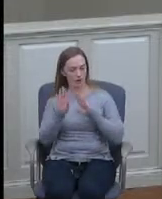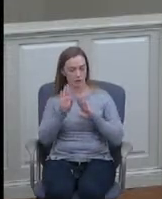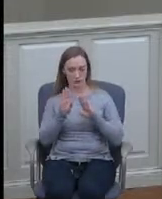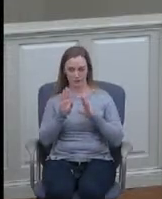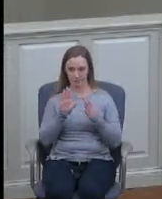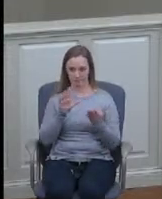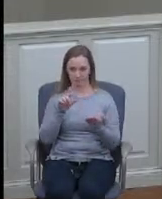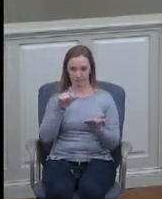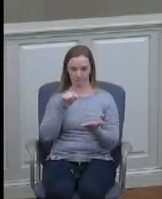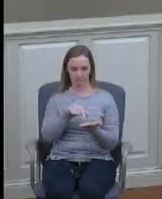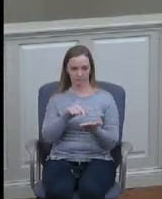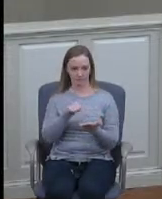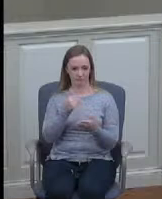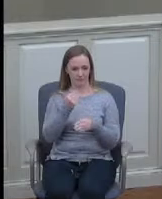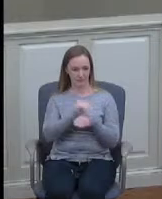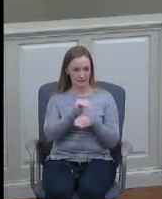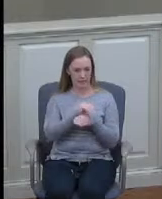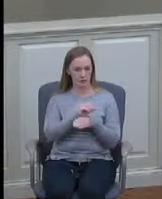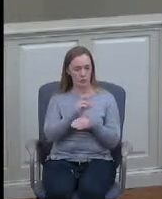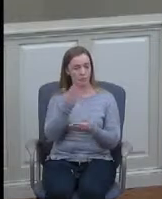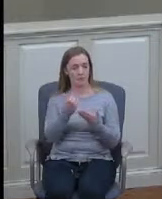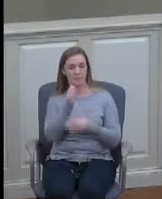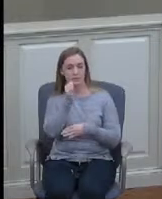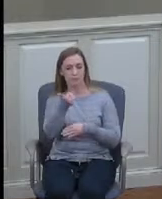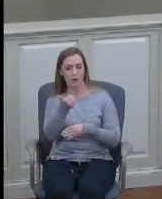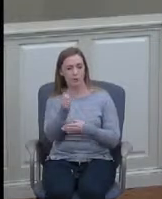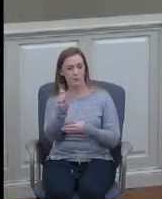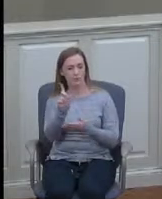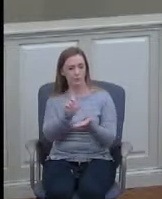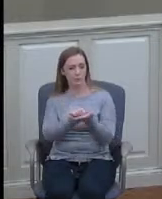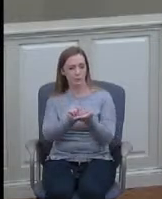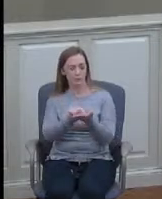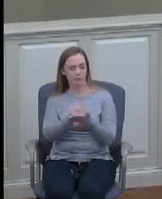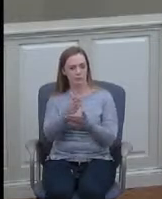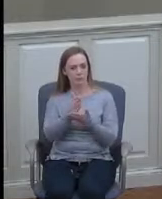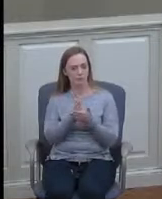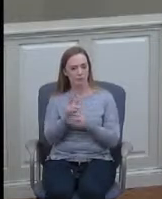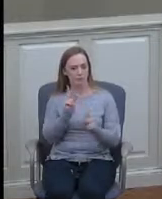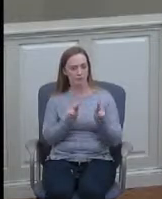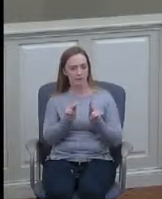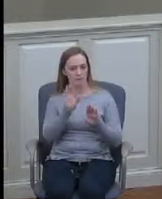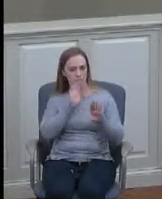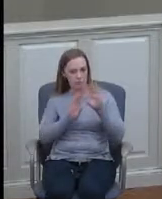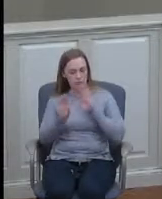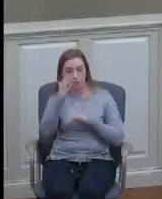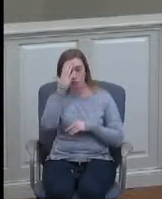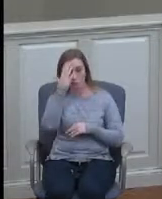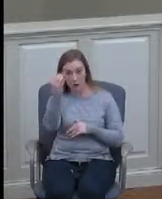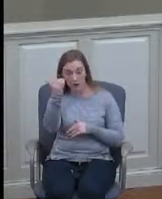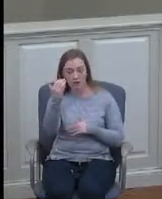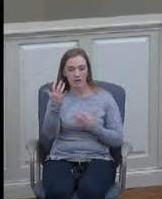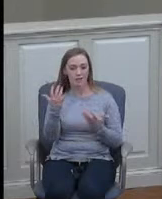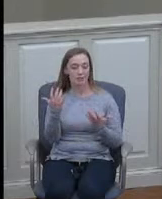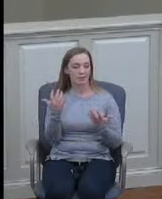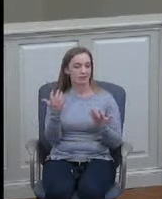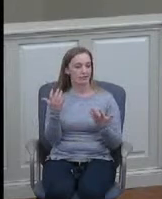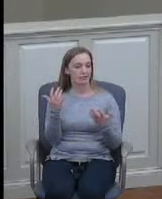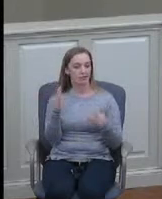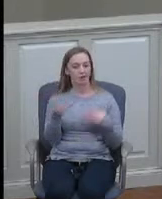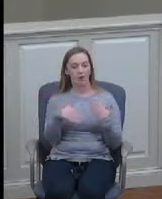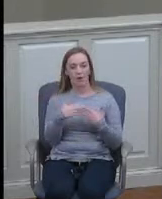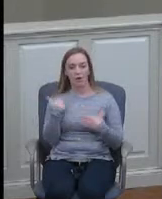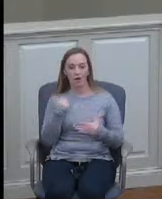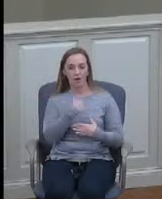tonight's or maybe tomorrow's Danville paper, about the frustration on the part of all of us